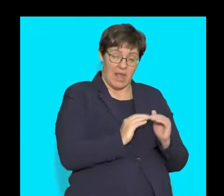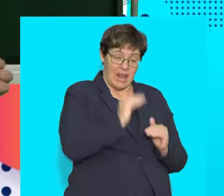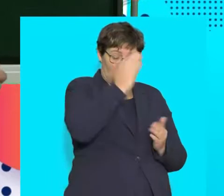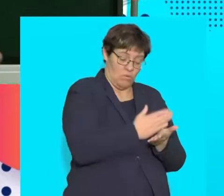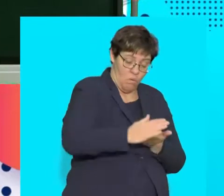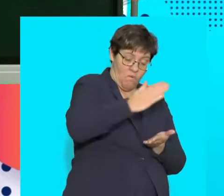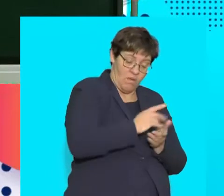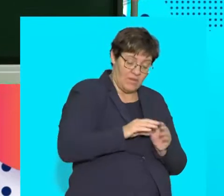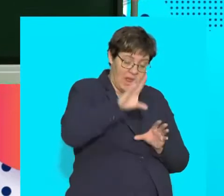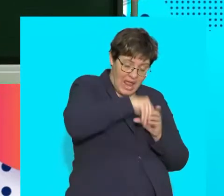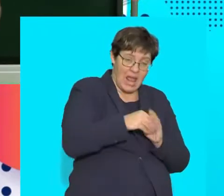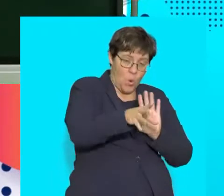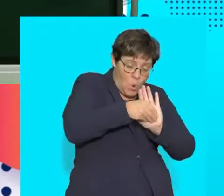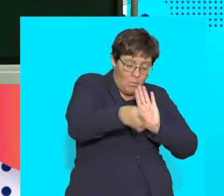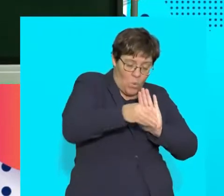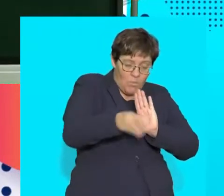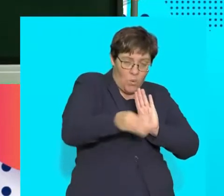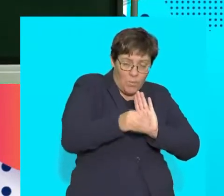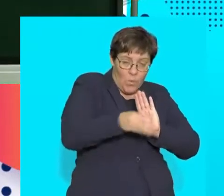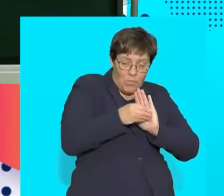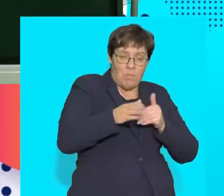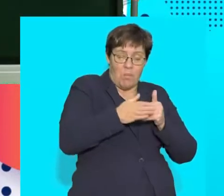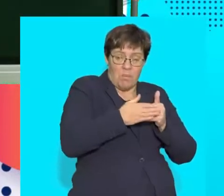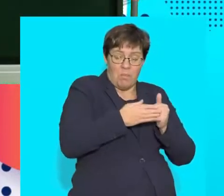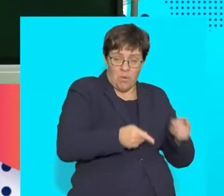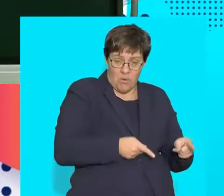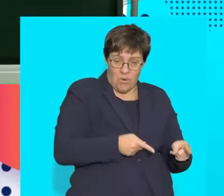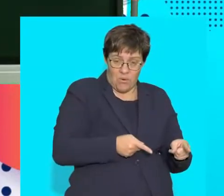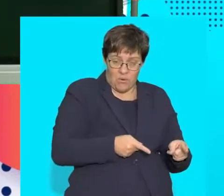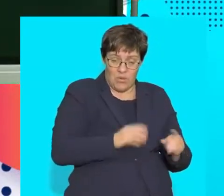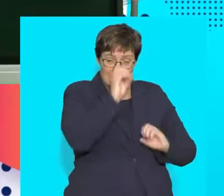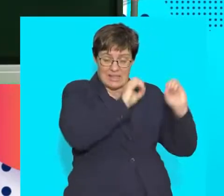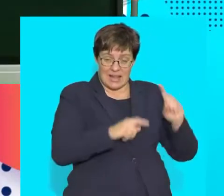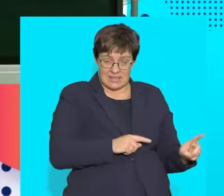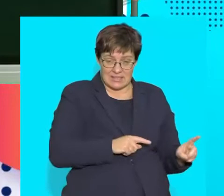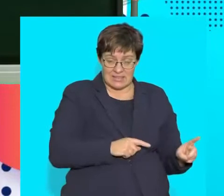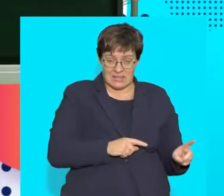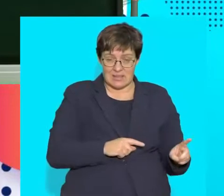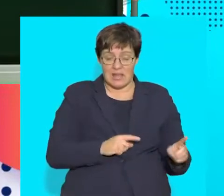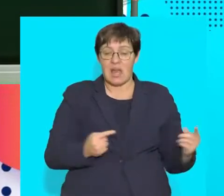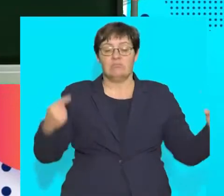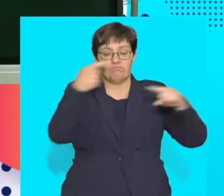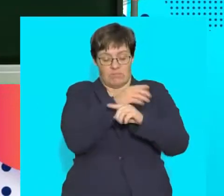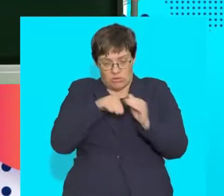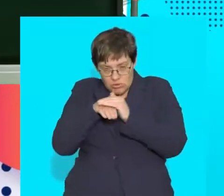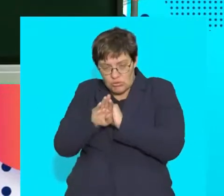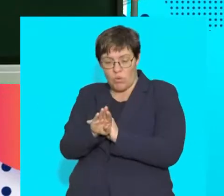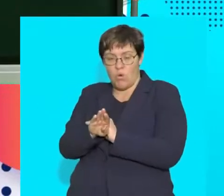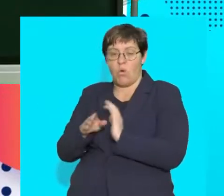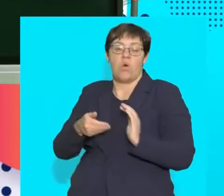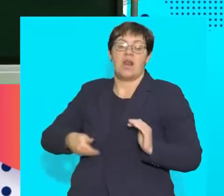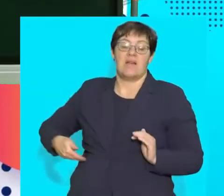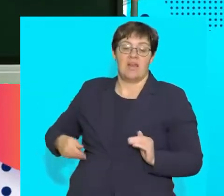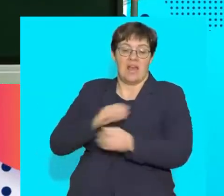to decrease the blood sugar levels by absorbing that glucose into the cells and converting and storing